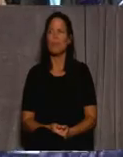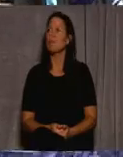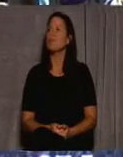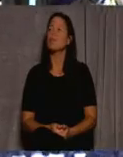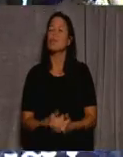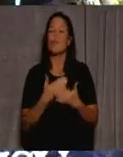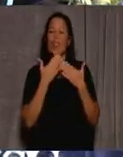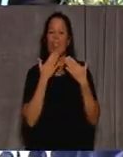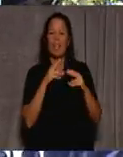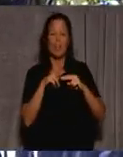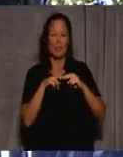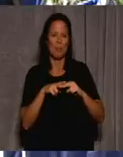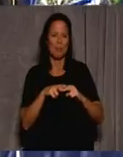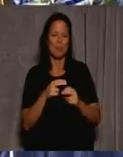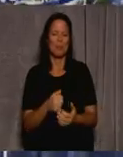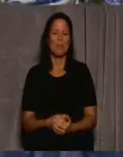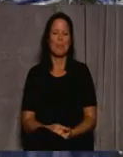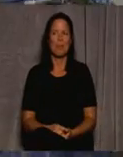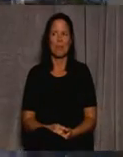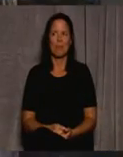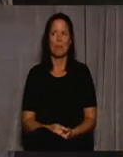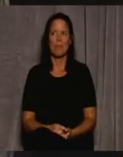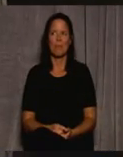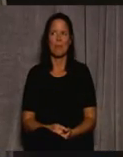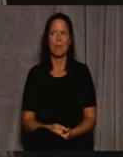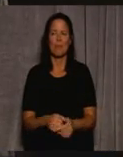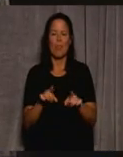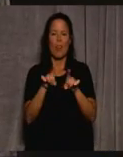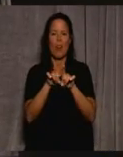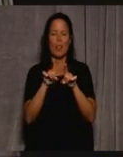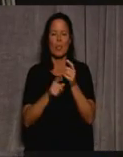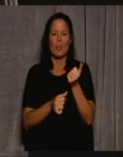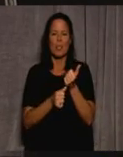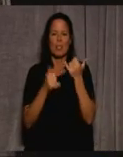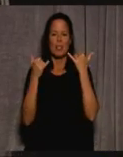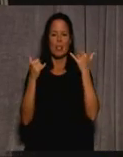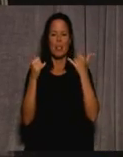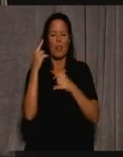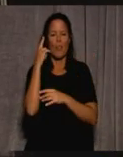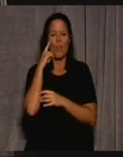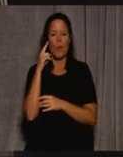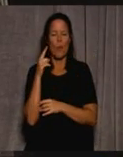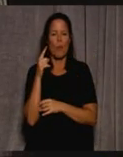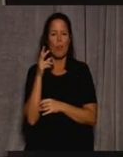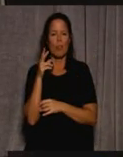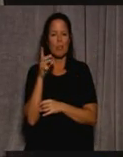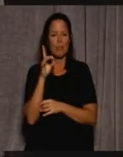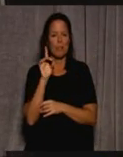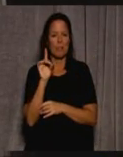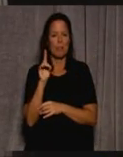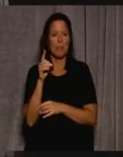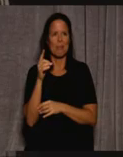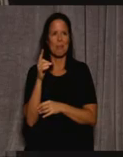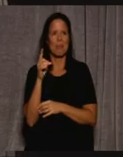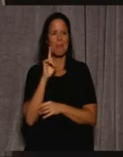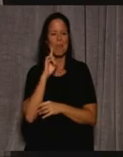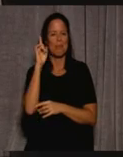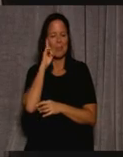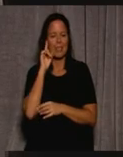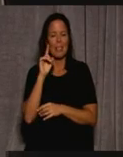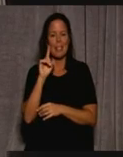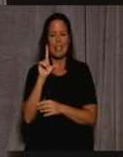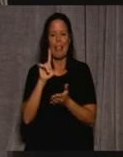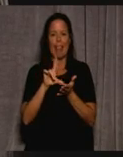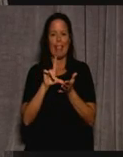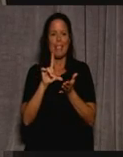Thank you. You may be seated. Also assisting us today for the hearing impaired is Ms. Lisa